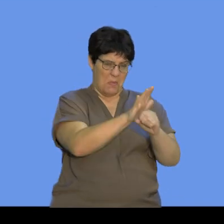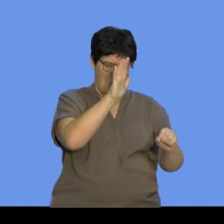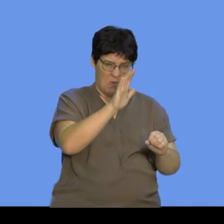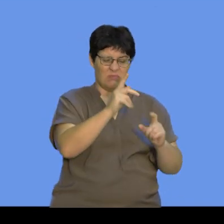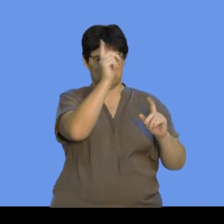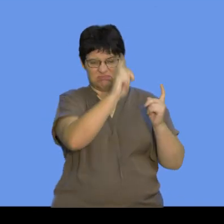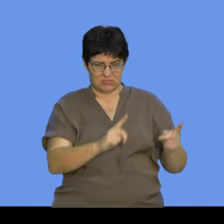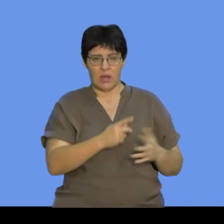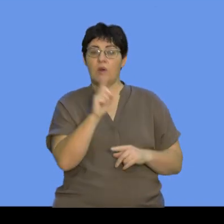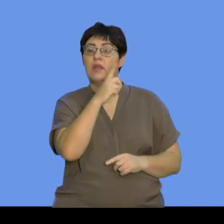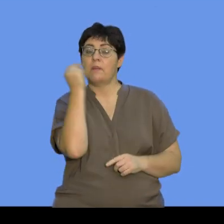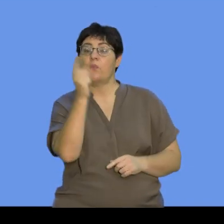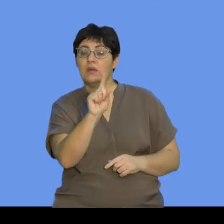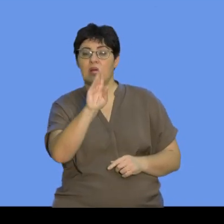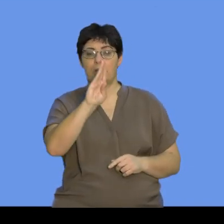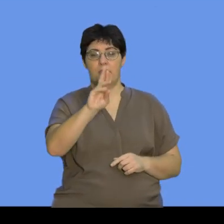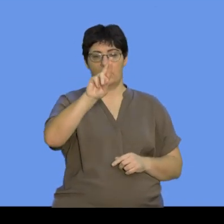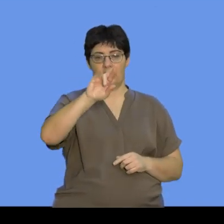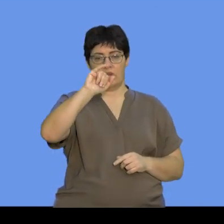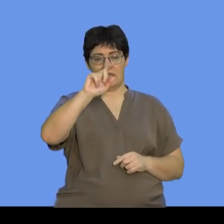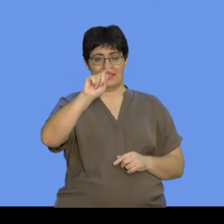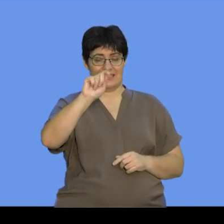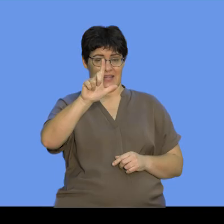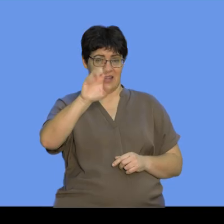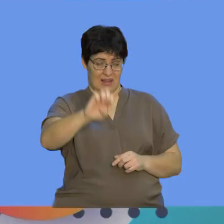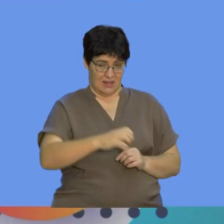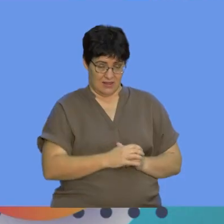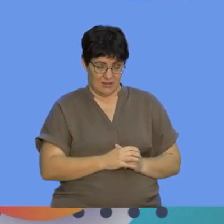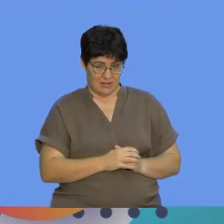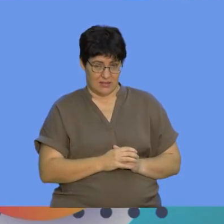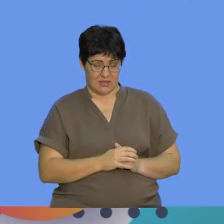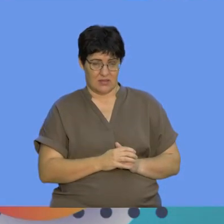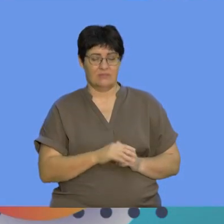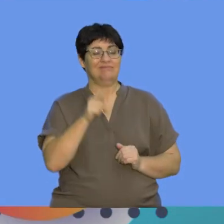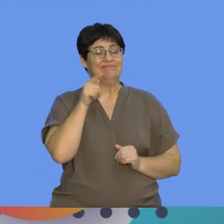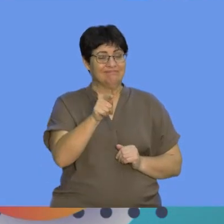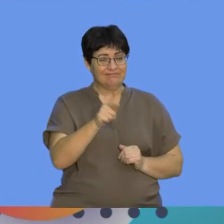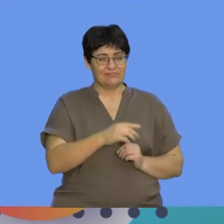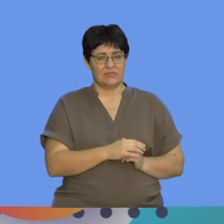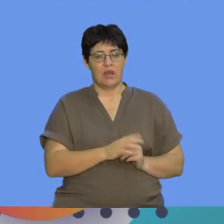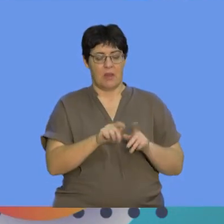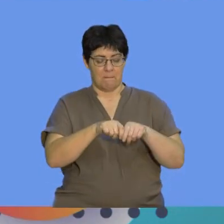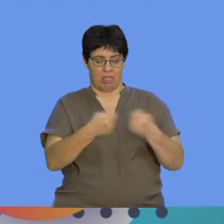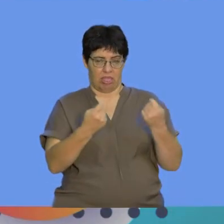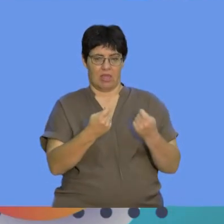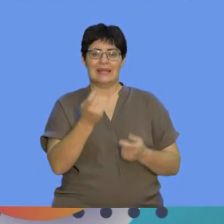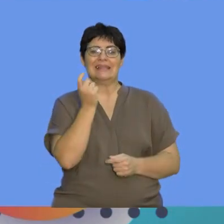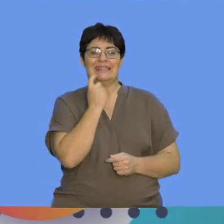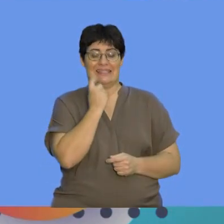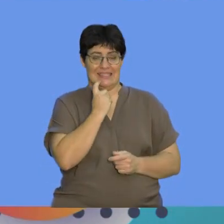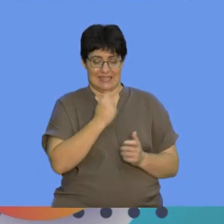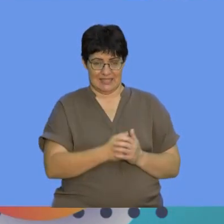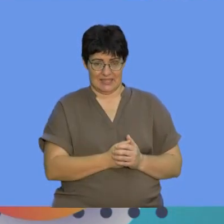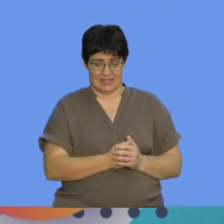be described as brittle. So materials that are brittle, they actually snap or easily break